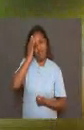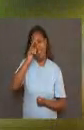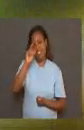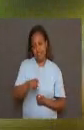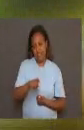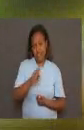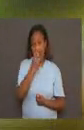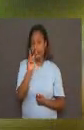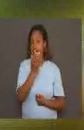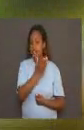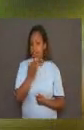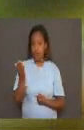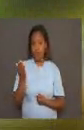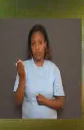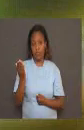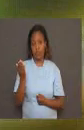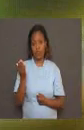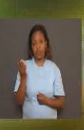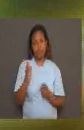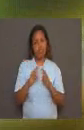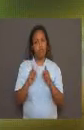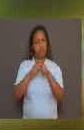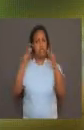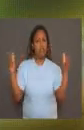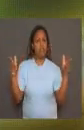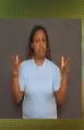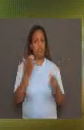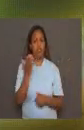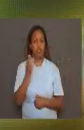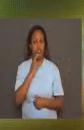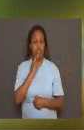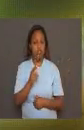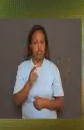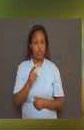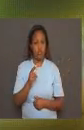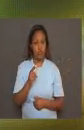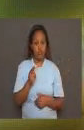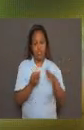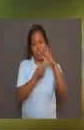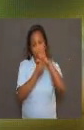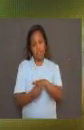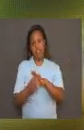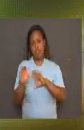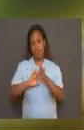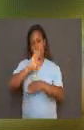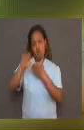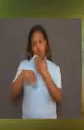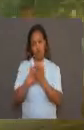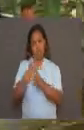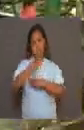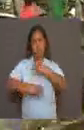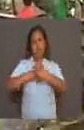Some issues are so huge that they affect the whole